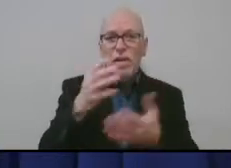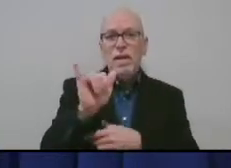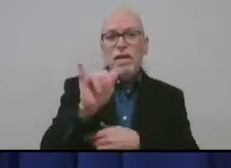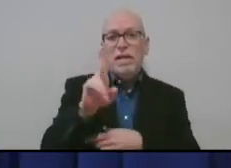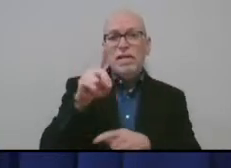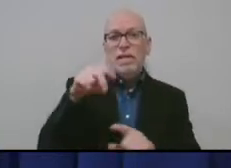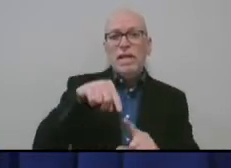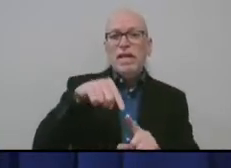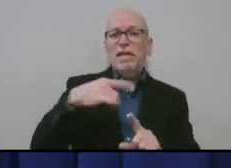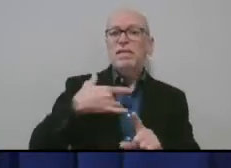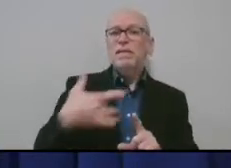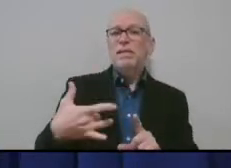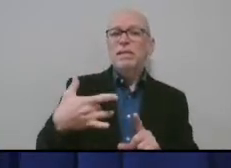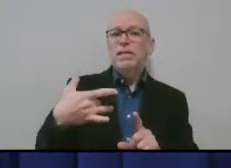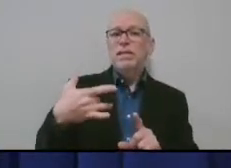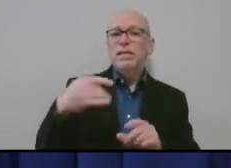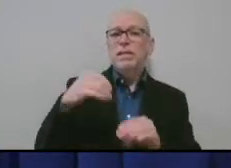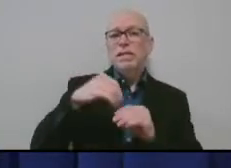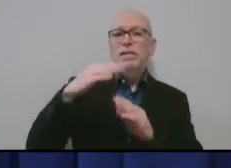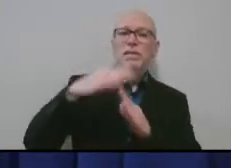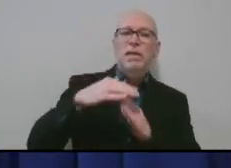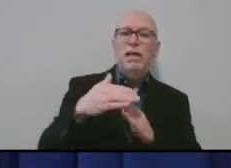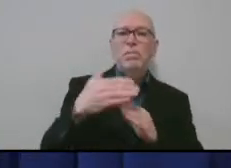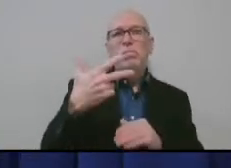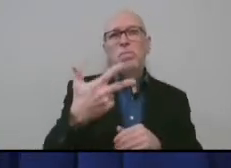tends to rank in the top 3